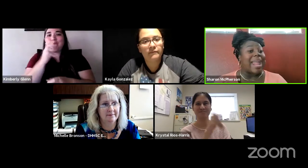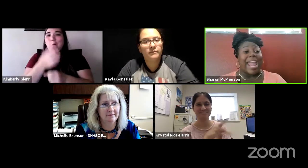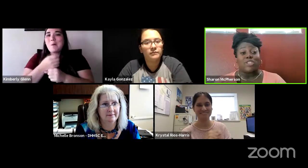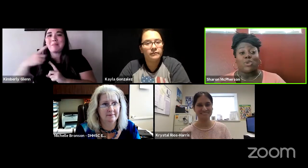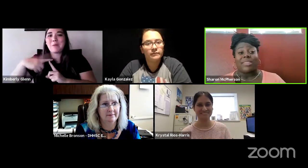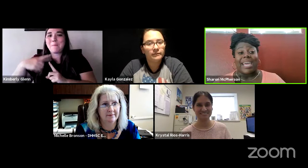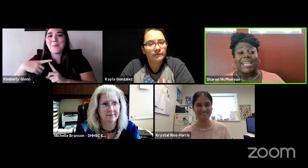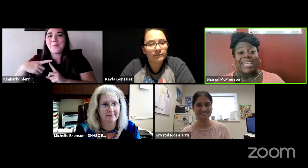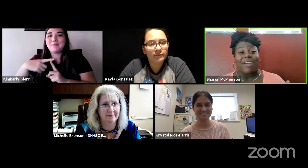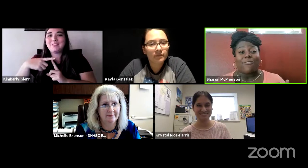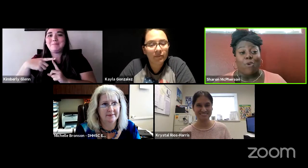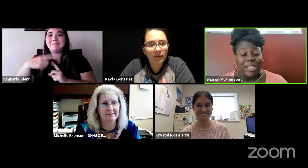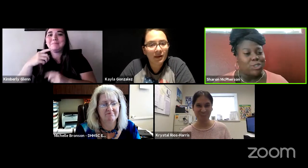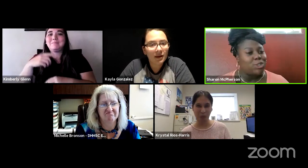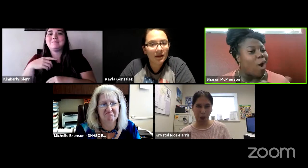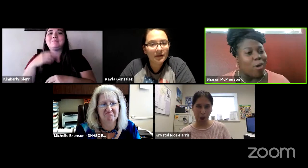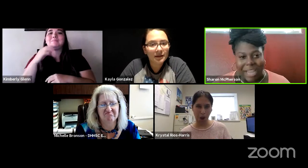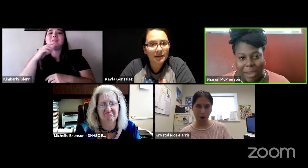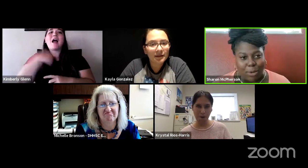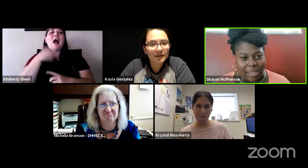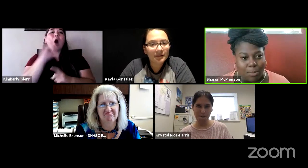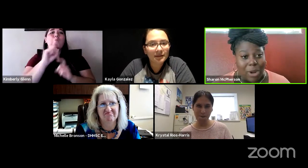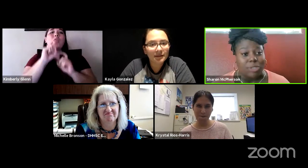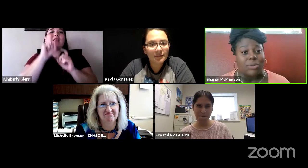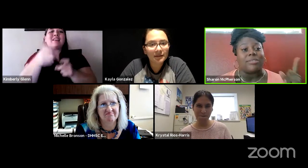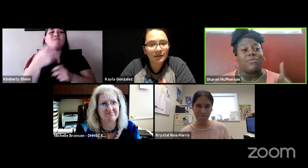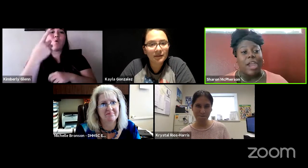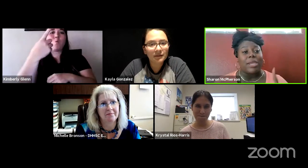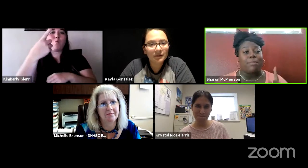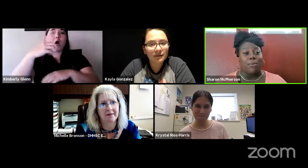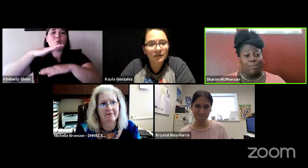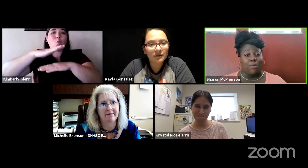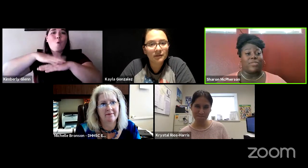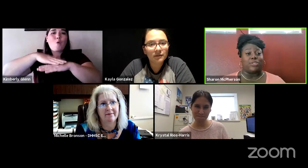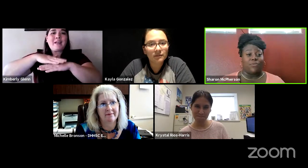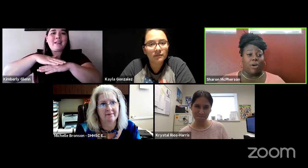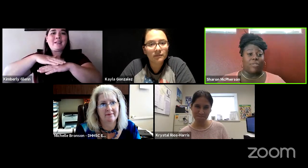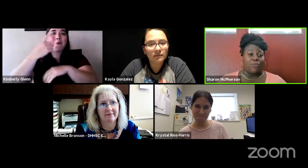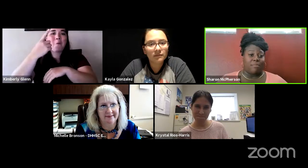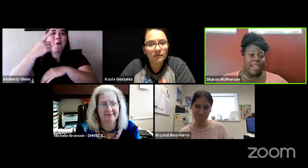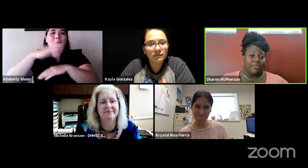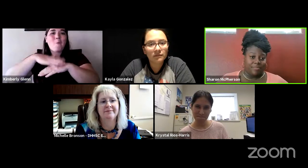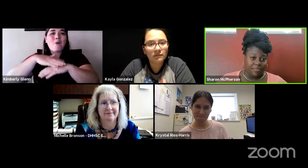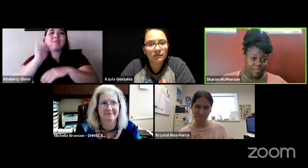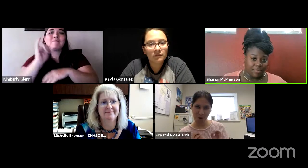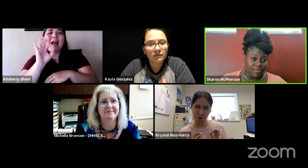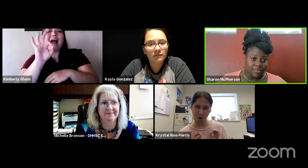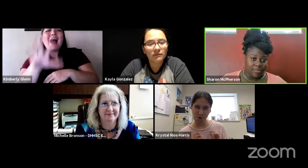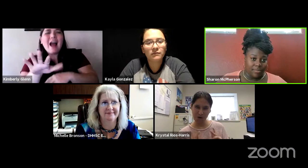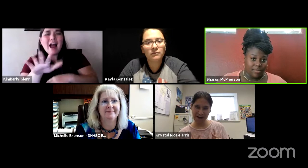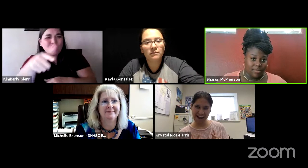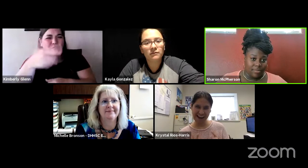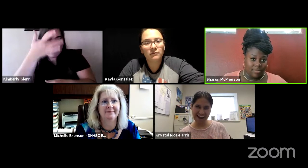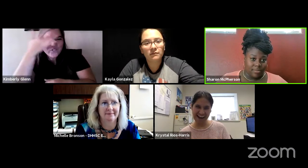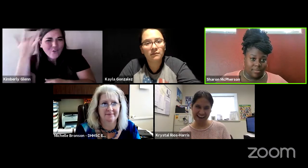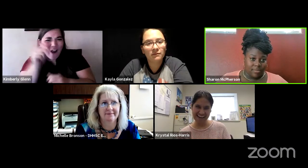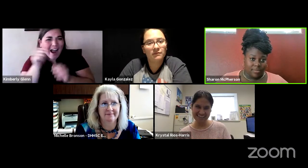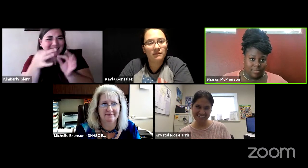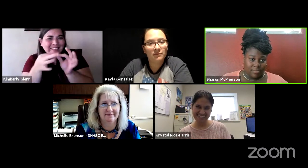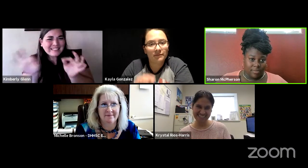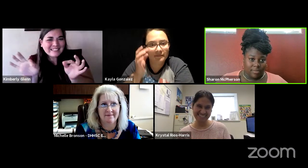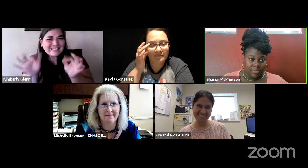If you don't answer with that exact format, you aren't able to get the point. So it is very important that you follow that format.